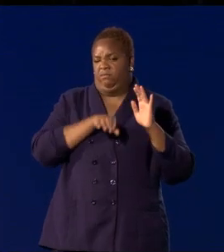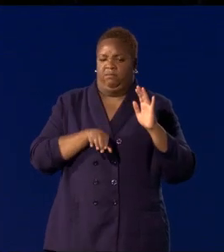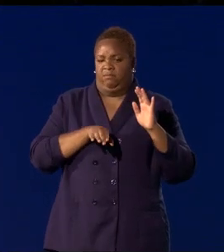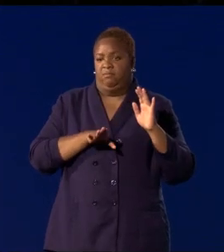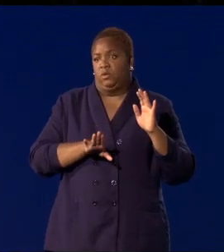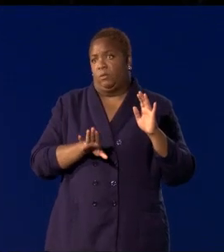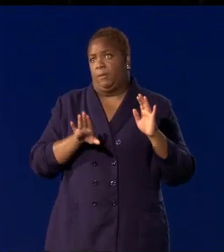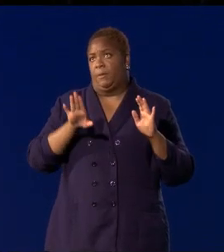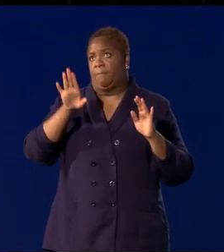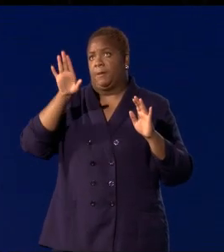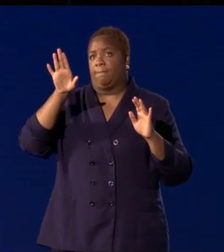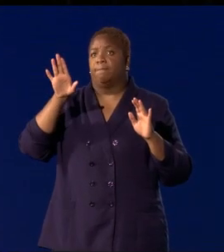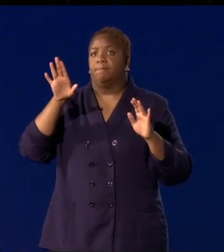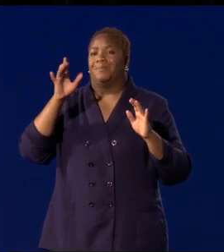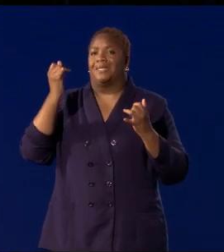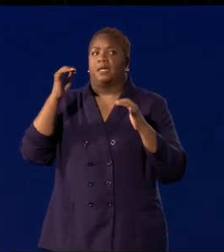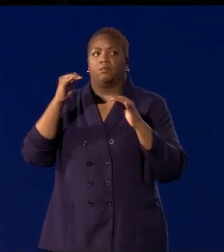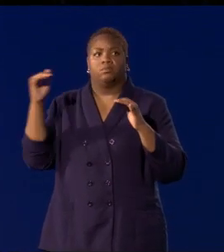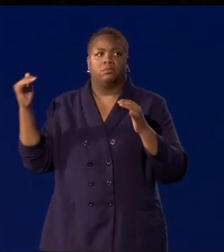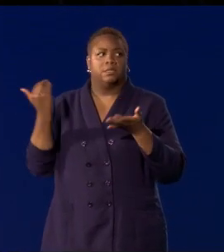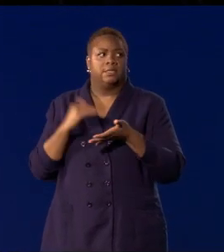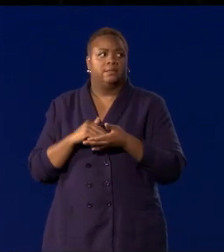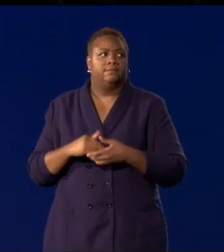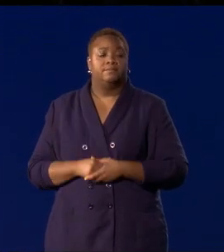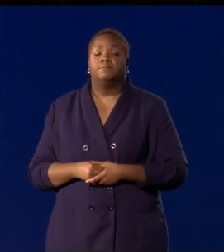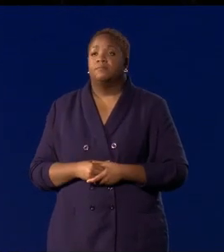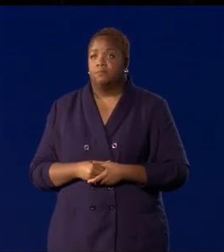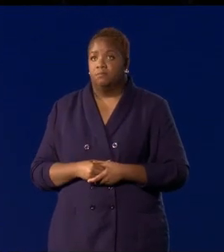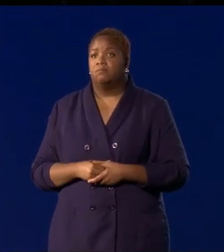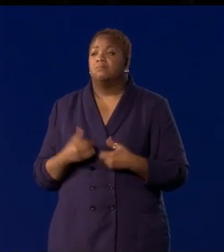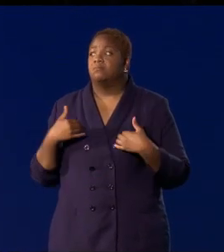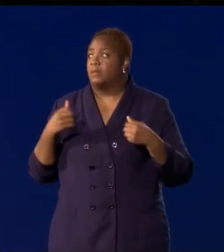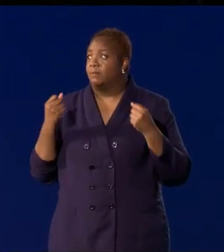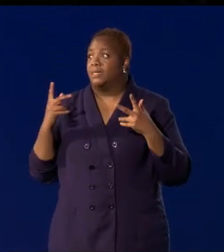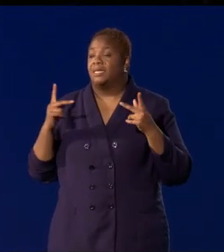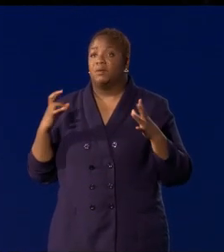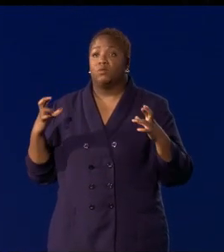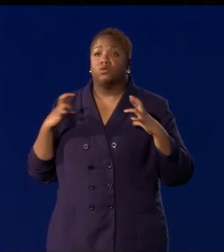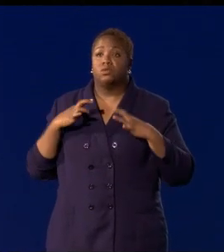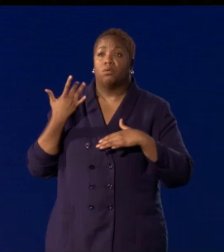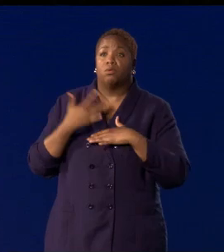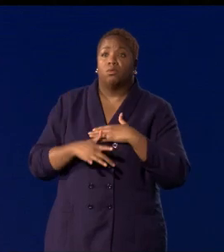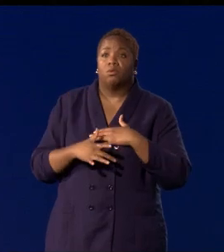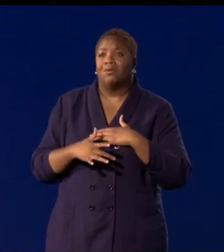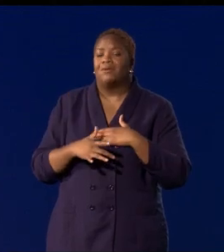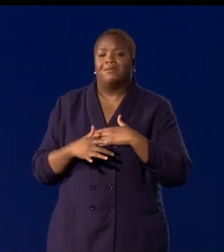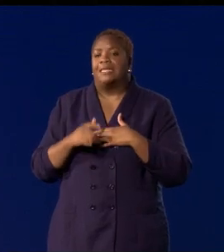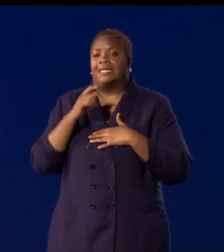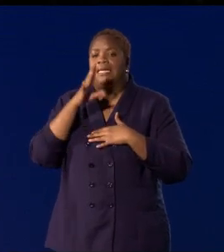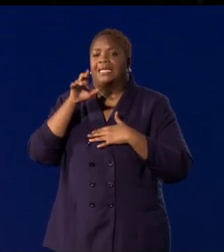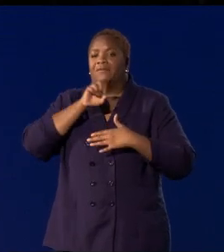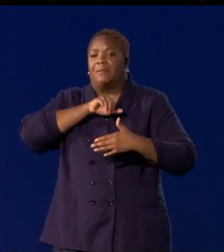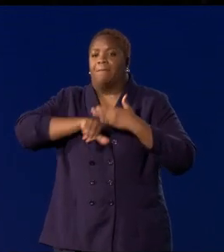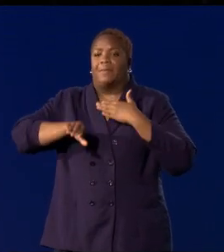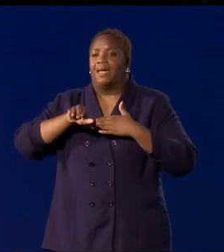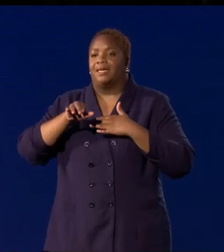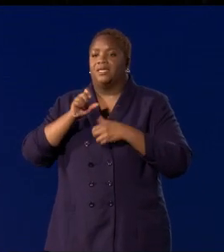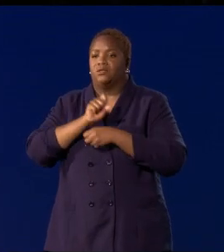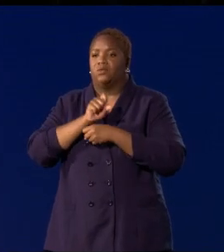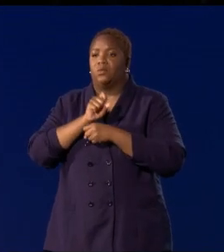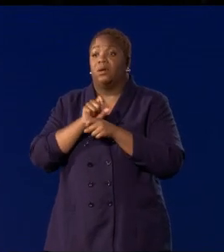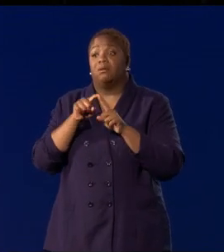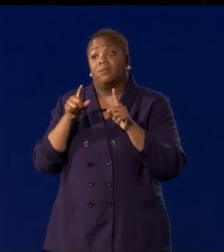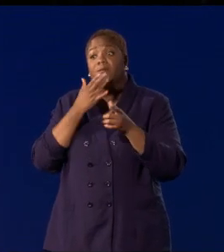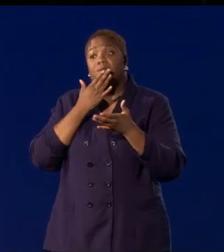back up quite a bit, but it's plateauing now. You know, we had a bunch of people retiring early, and they never re-entered the labor force, but the good news was